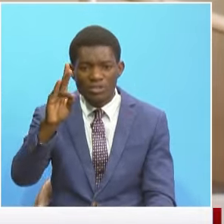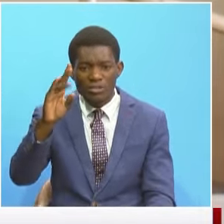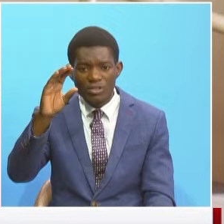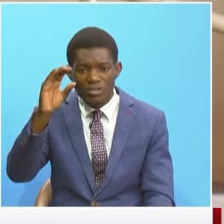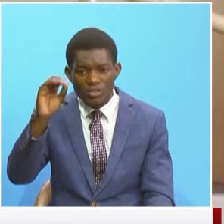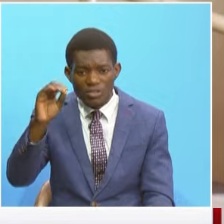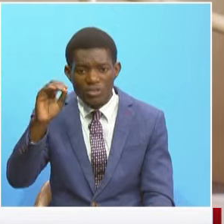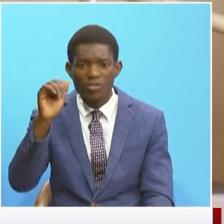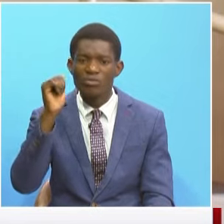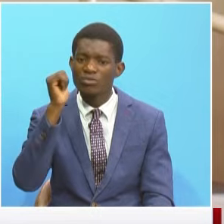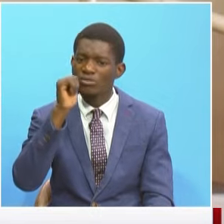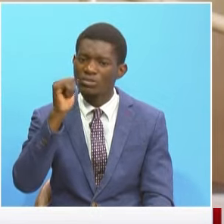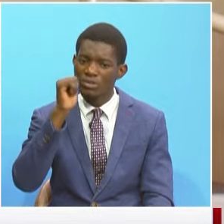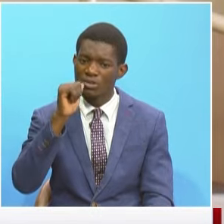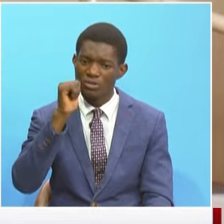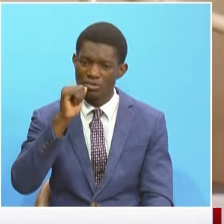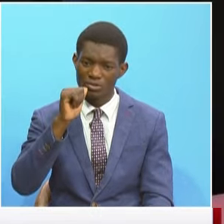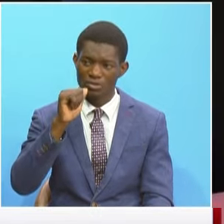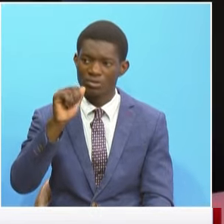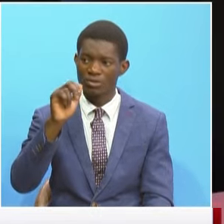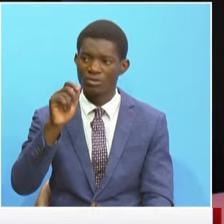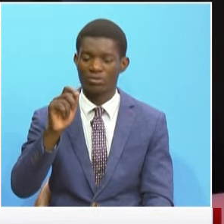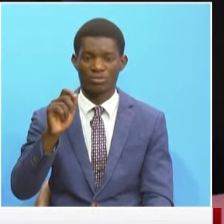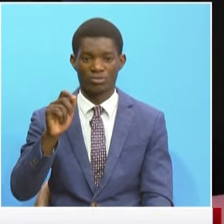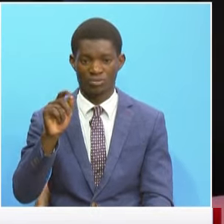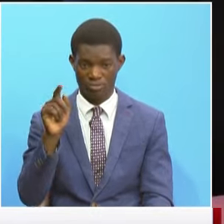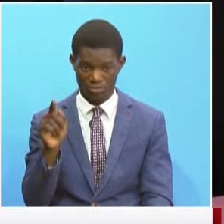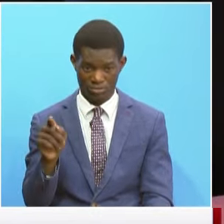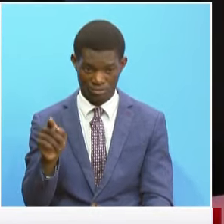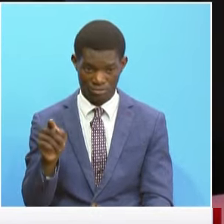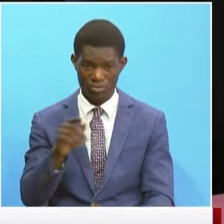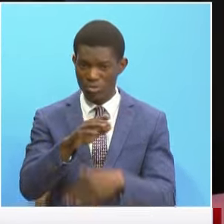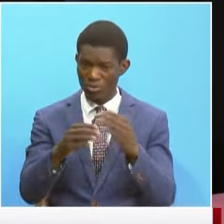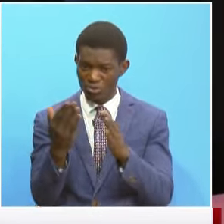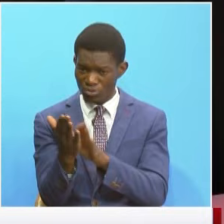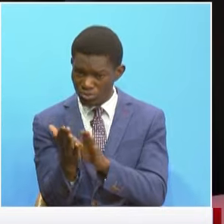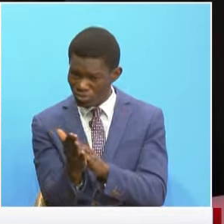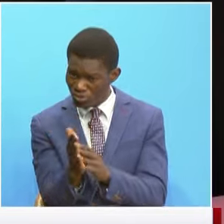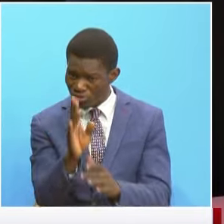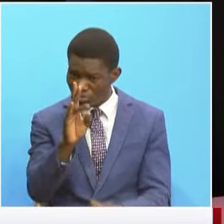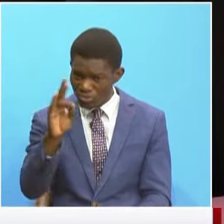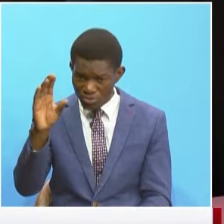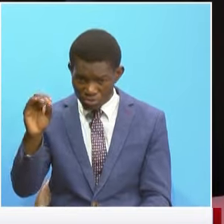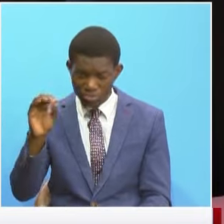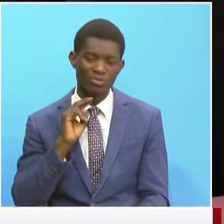across its schools from grade 8 to 12. And we are happy to